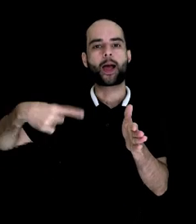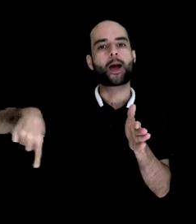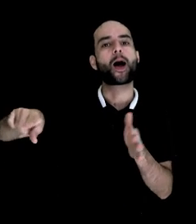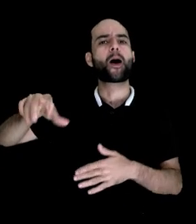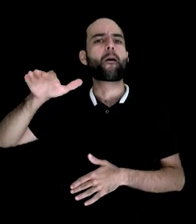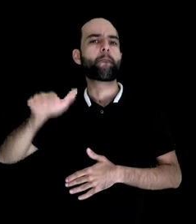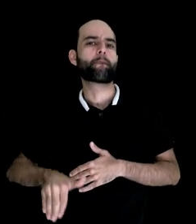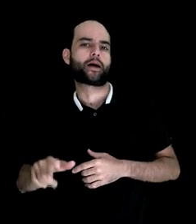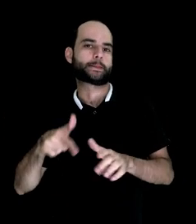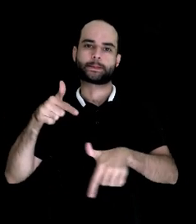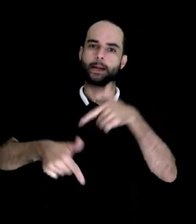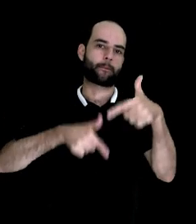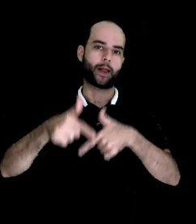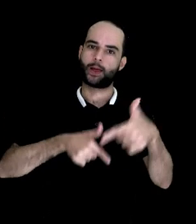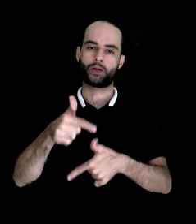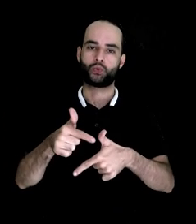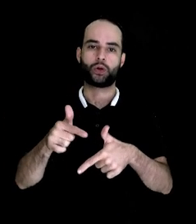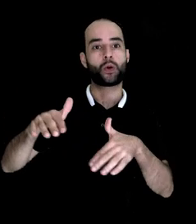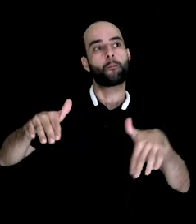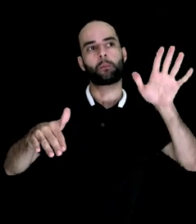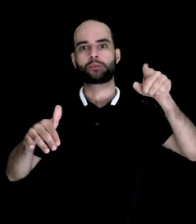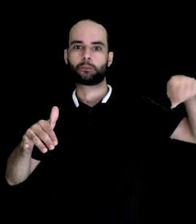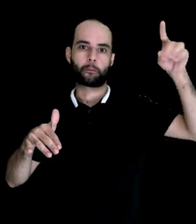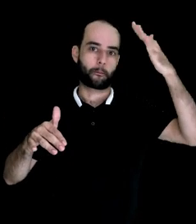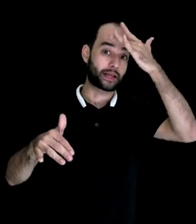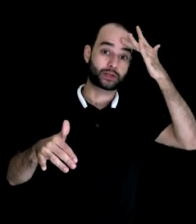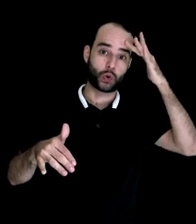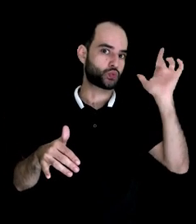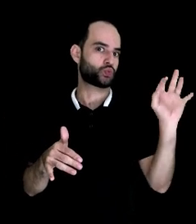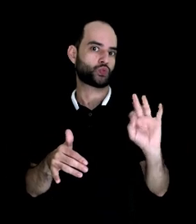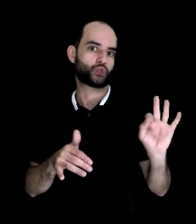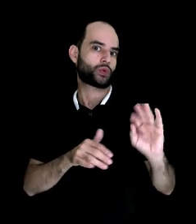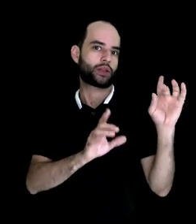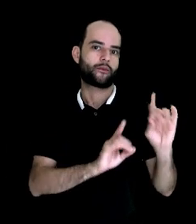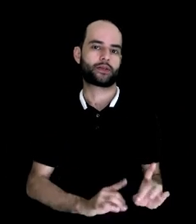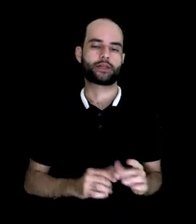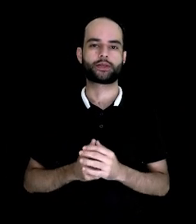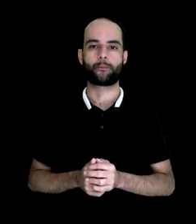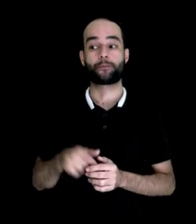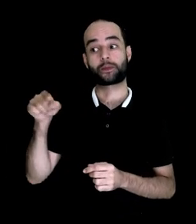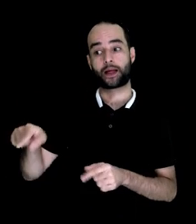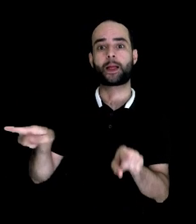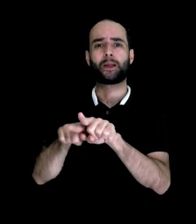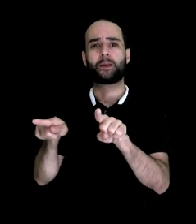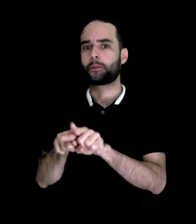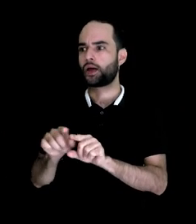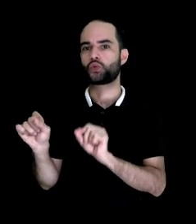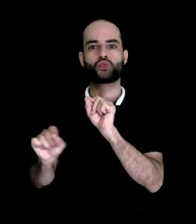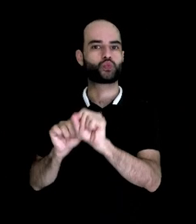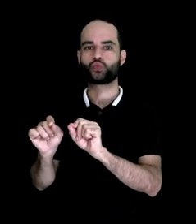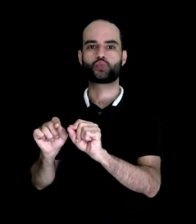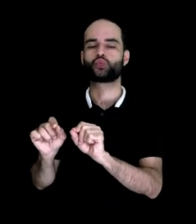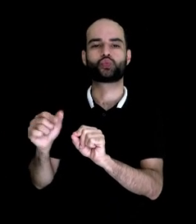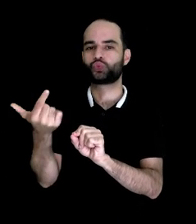be working than people without disabilities, and less likely to be working than people with other disabilities in